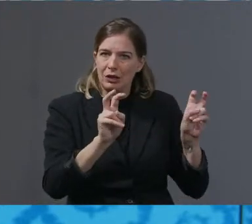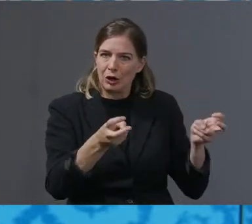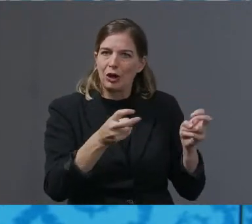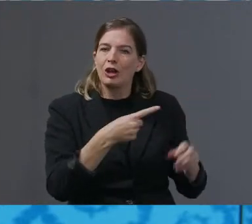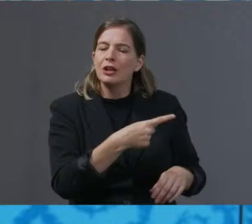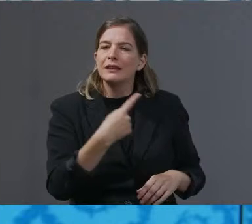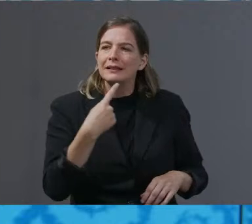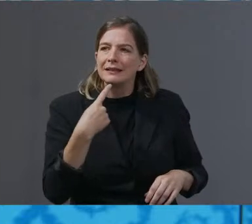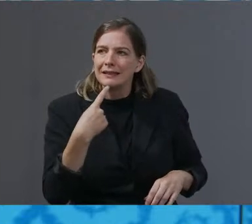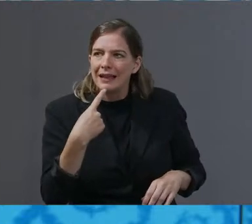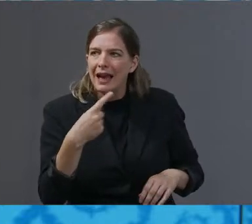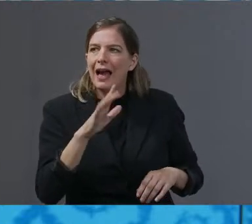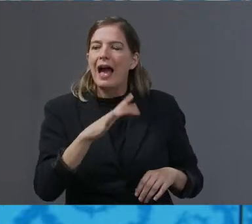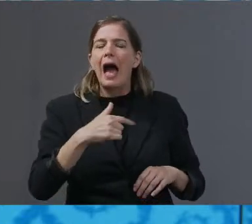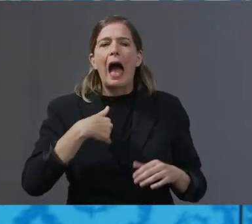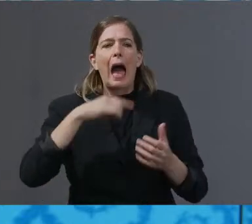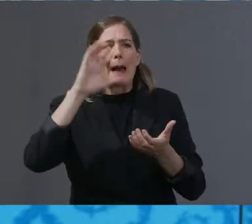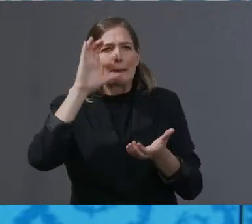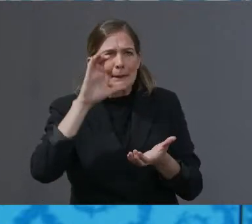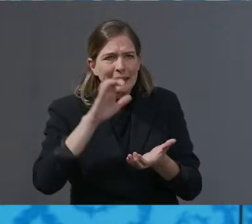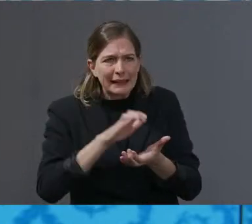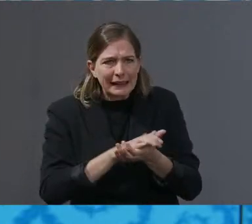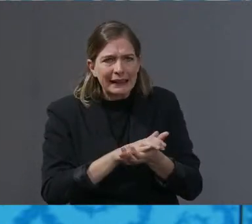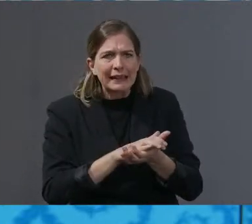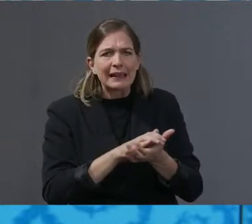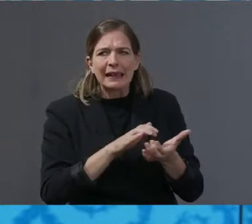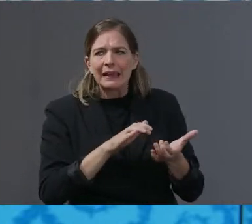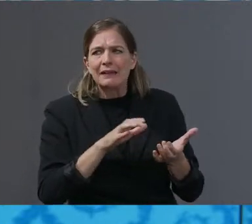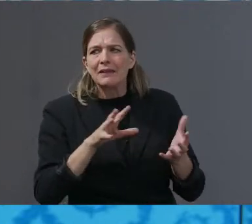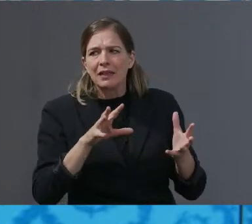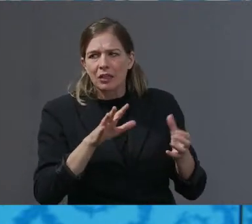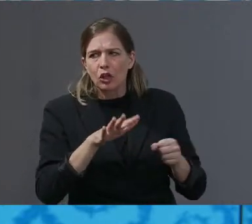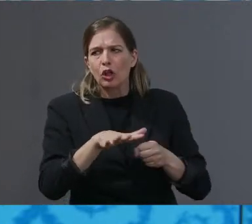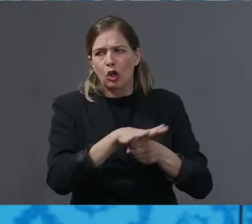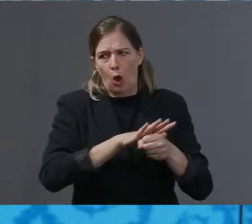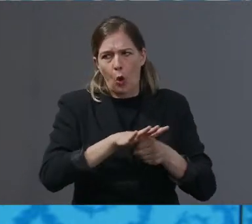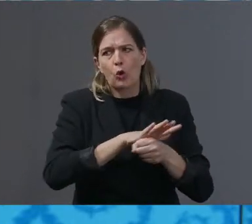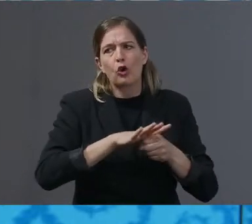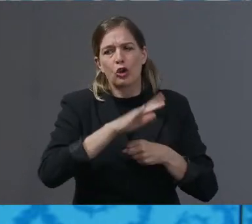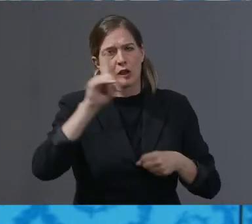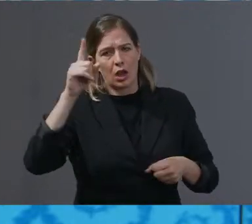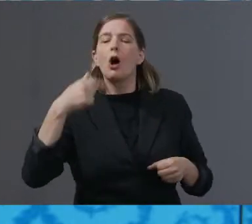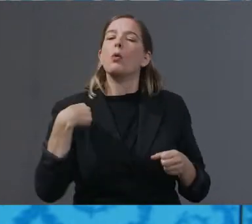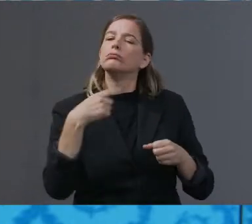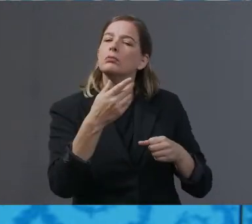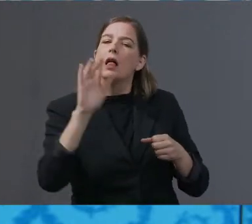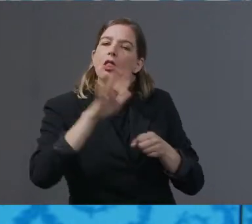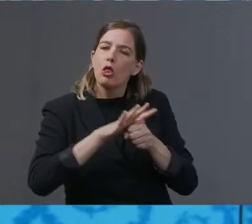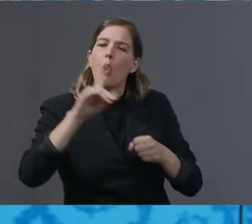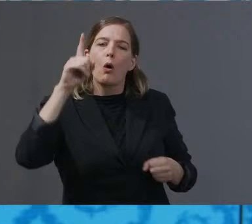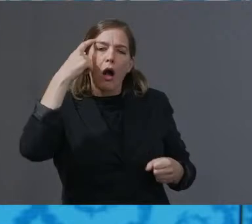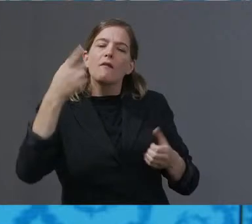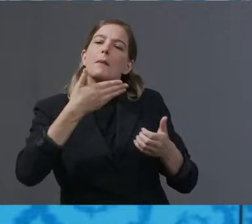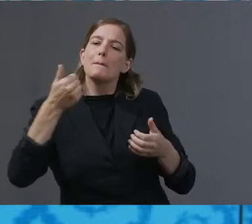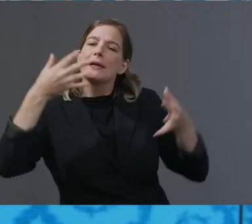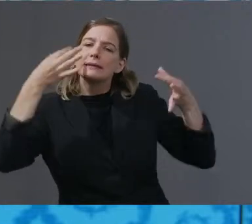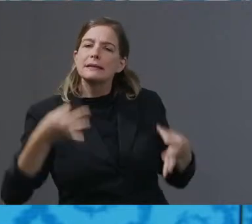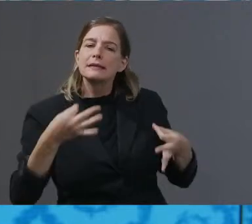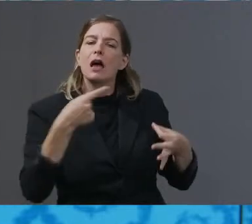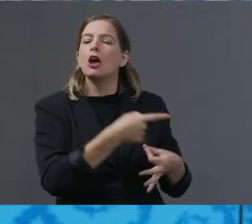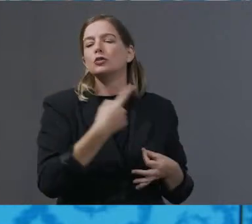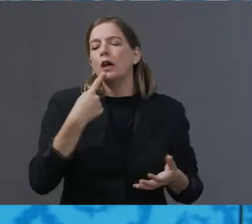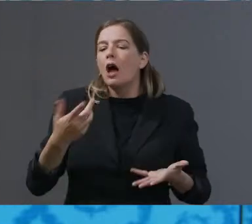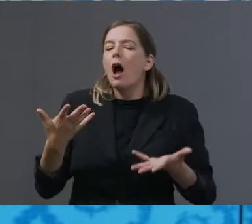is best. And you said, I believe that dash, except in cases of pandemic. Something changed in the last 6 days